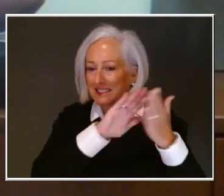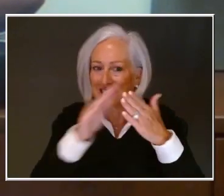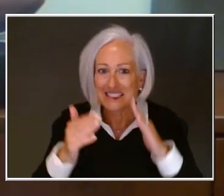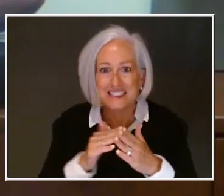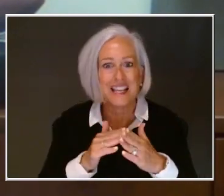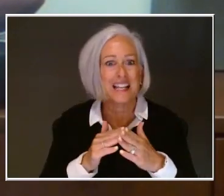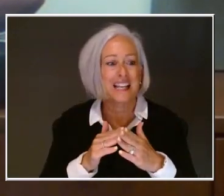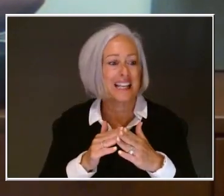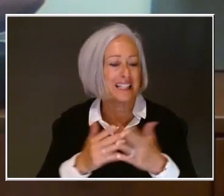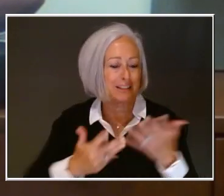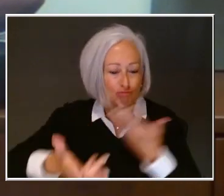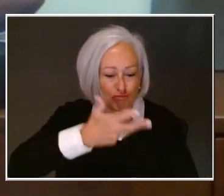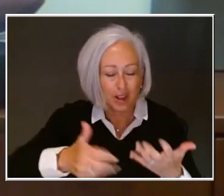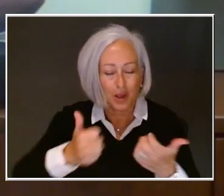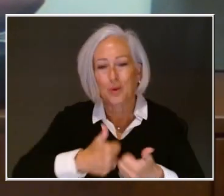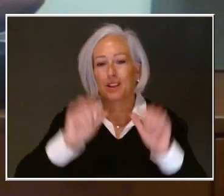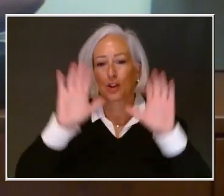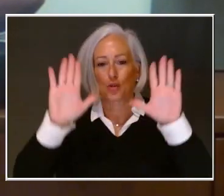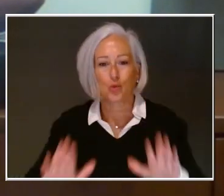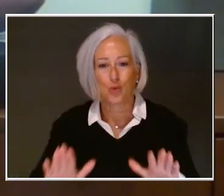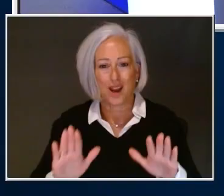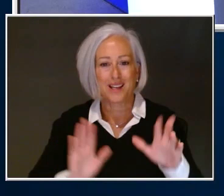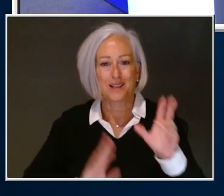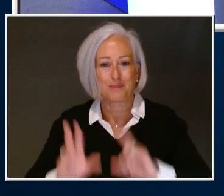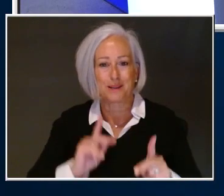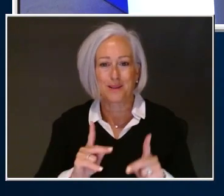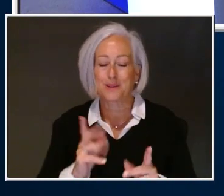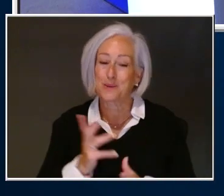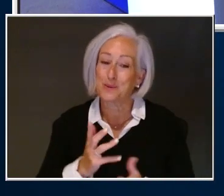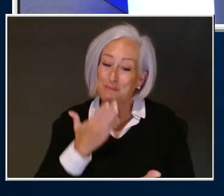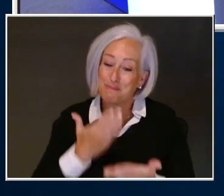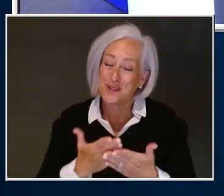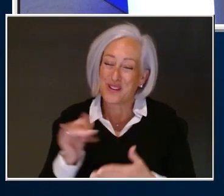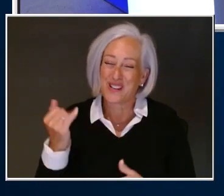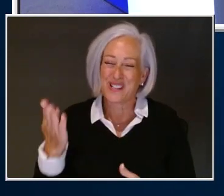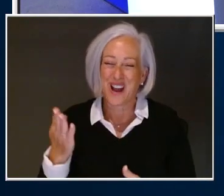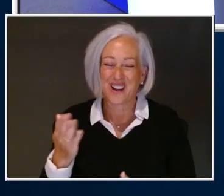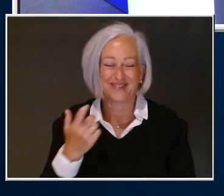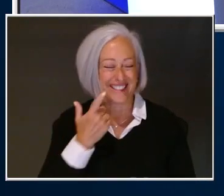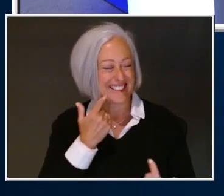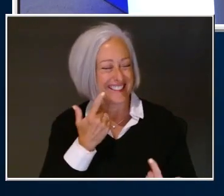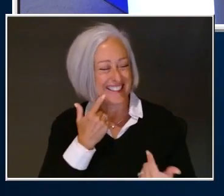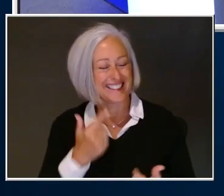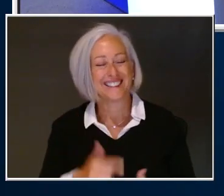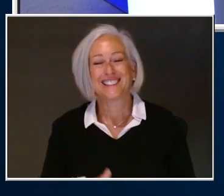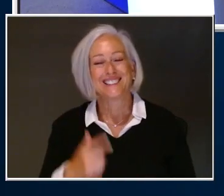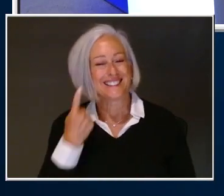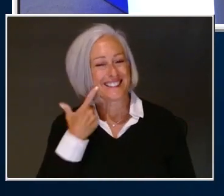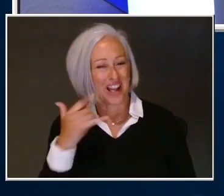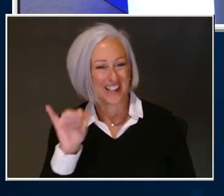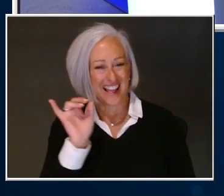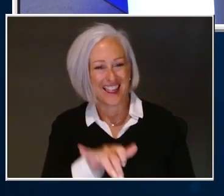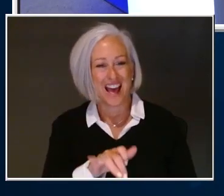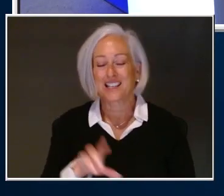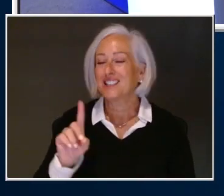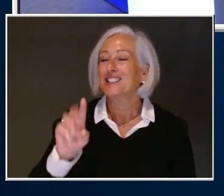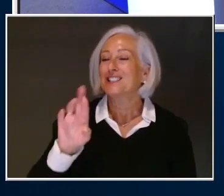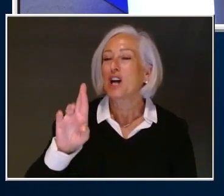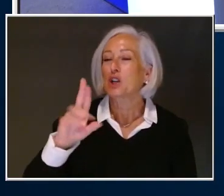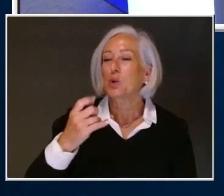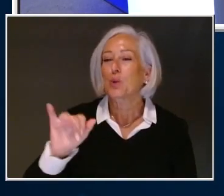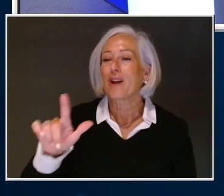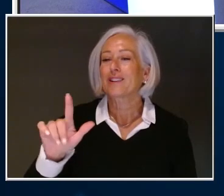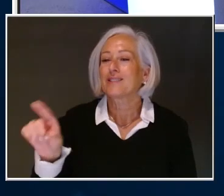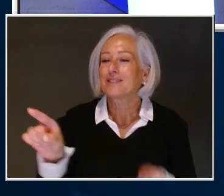people. It's not a bad gig. It sounds like it. Dr. Randall, same question to you. I know you're